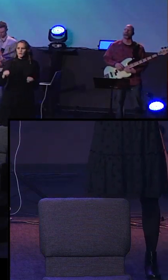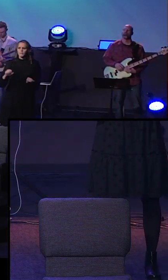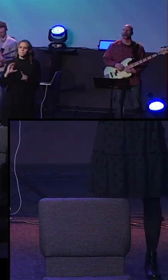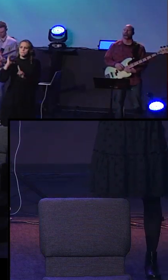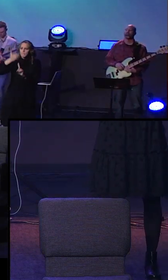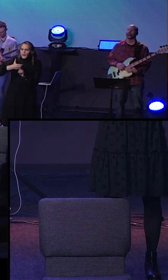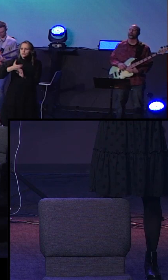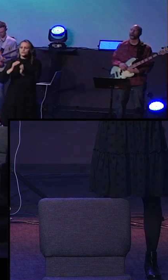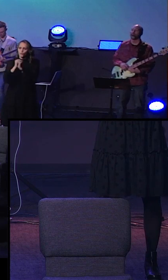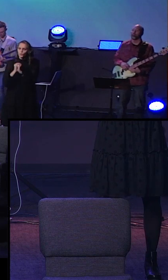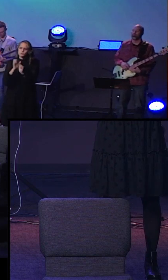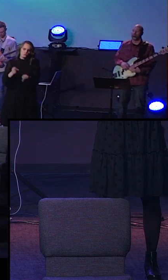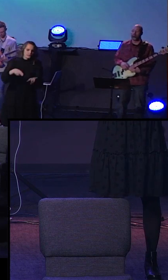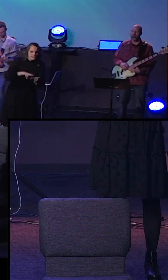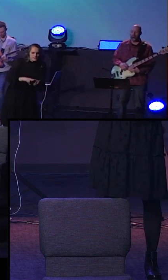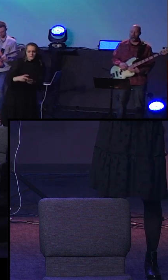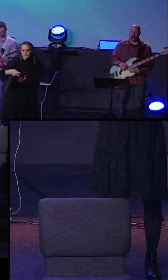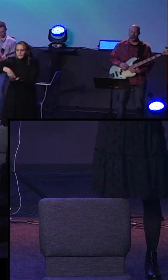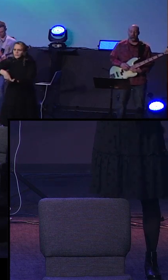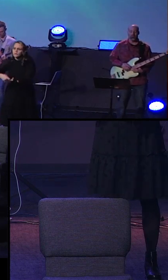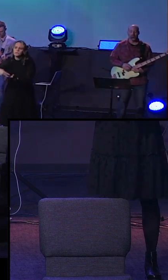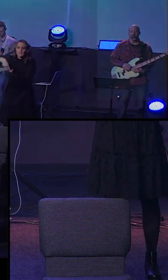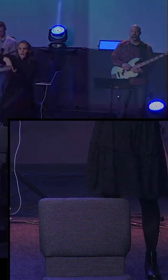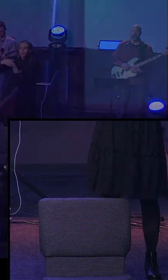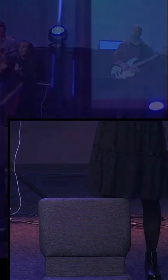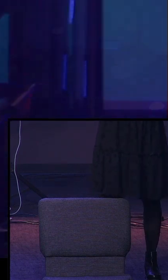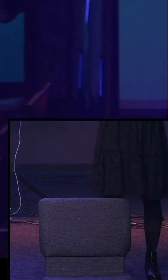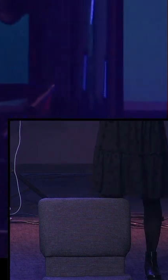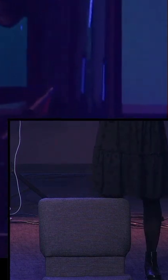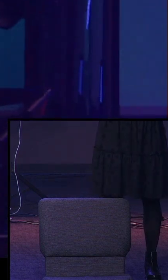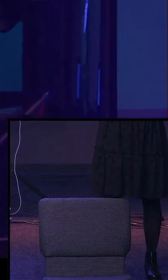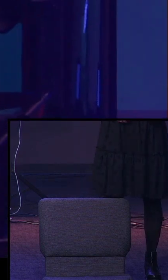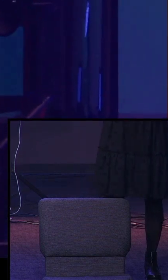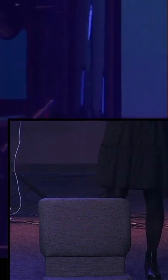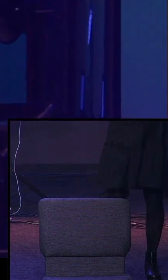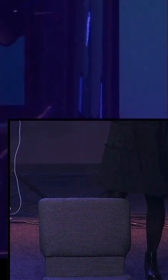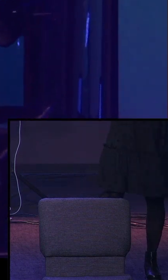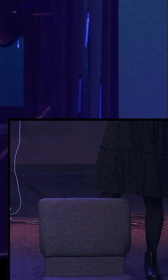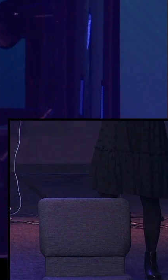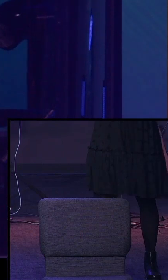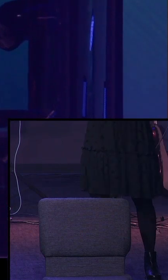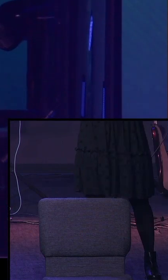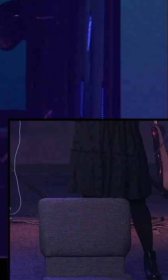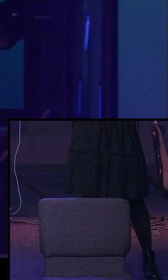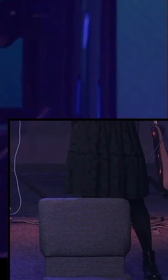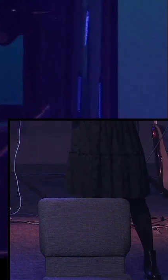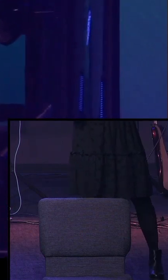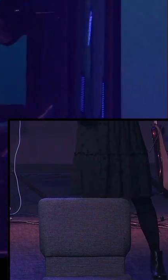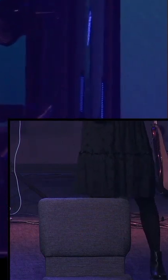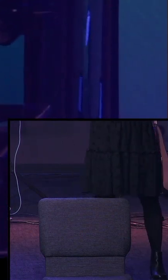kneeling. And let's just be open to what the Lord has to say to us as we leave this place today.